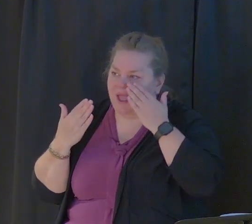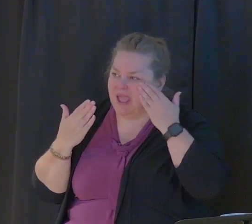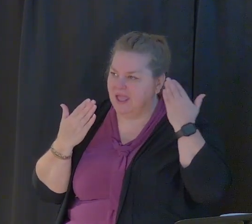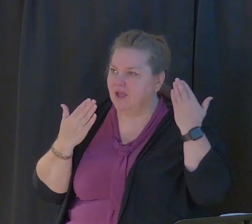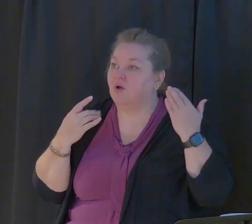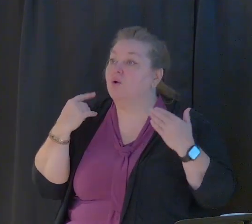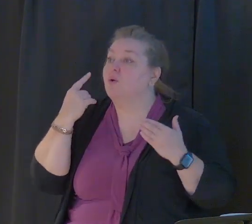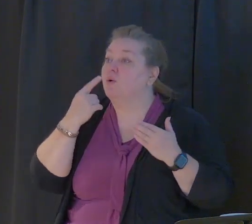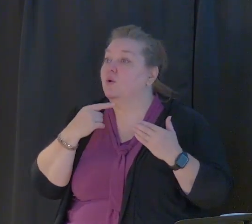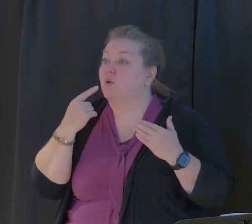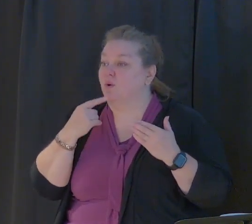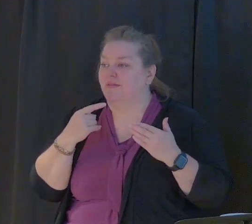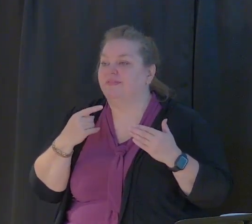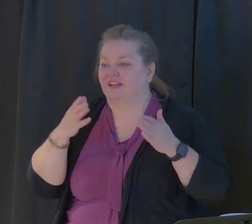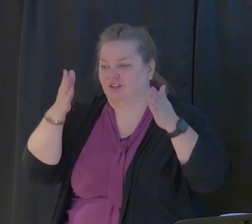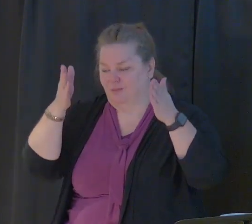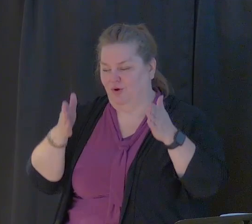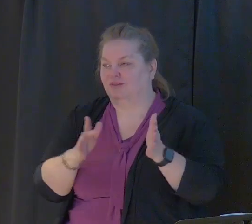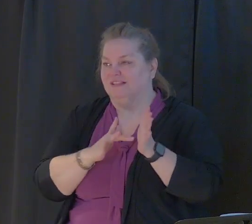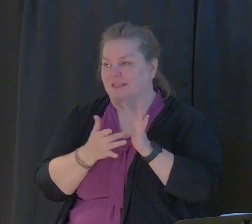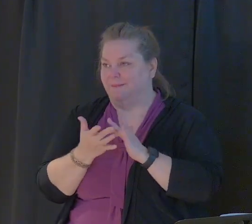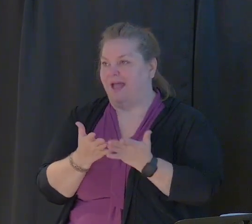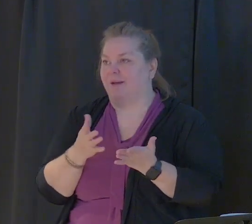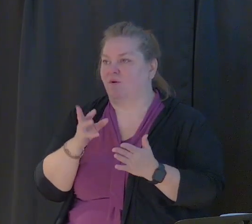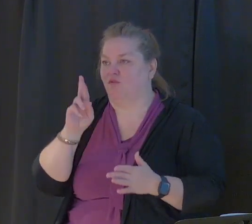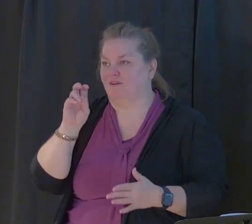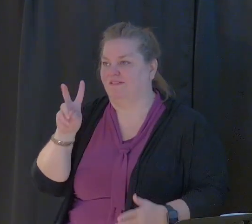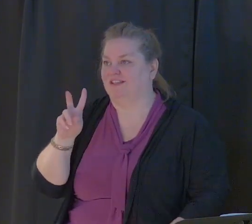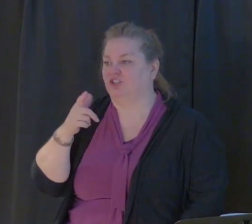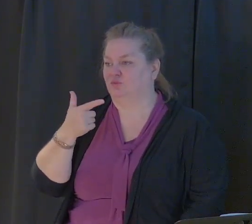Favorite verse in the Bible is Revelation 21:4.